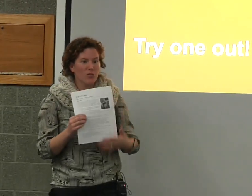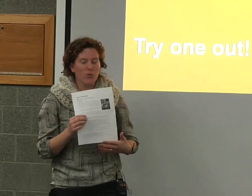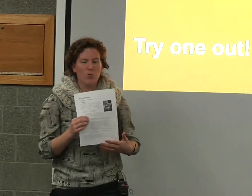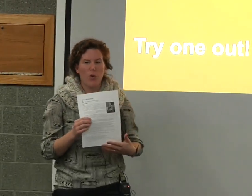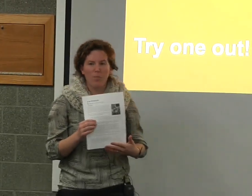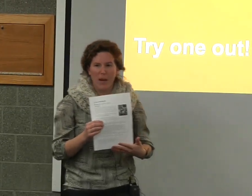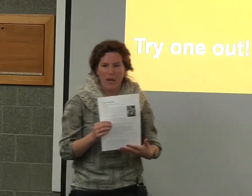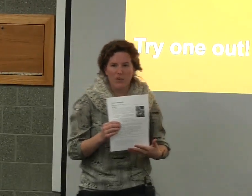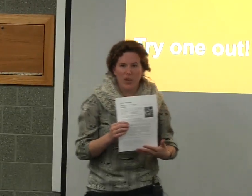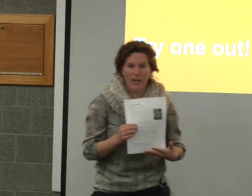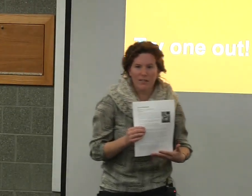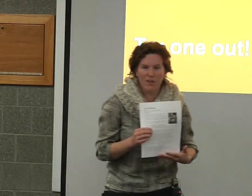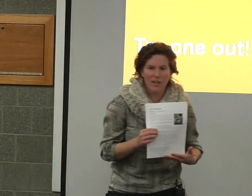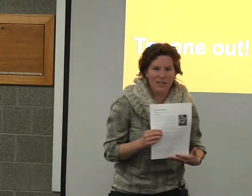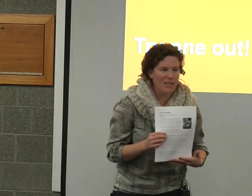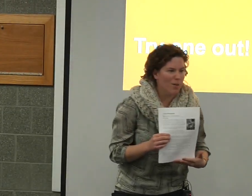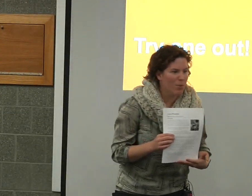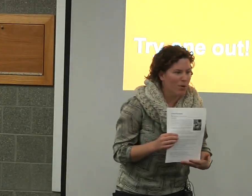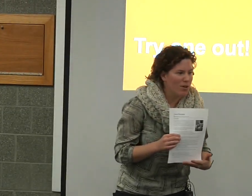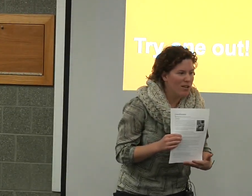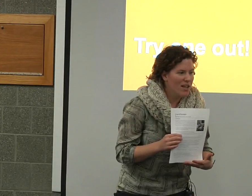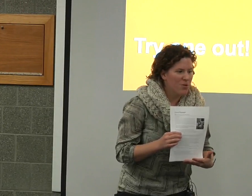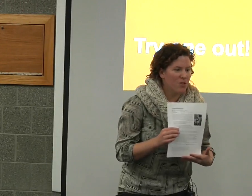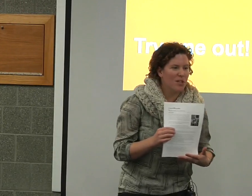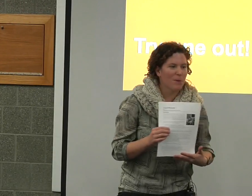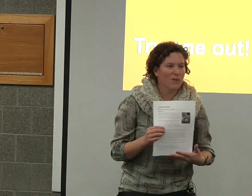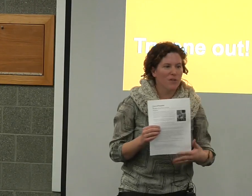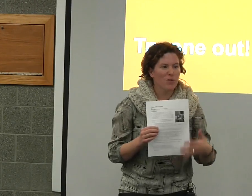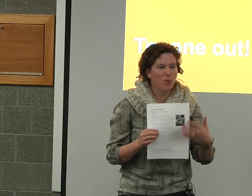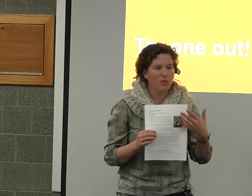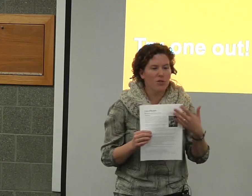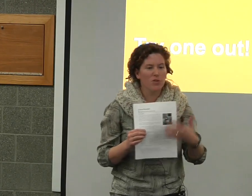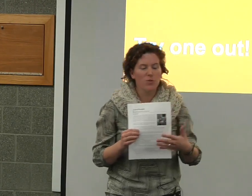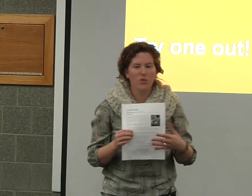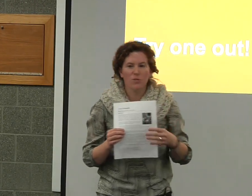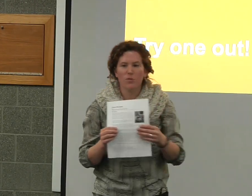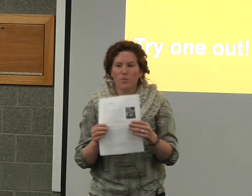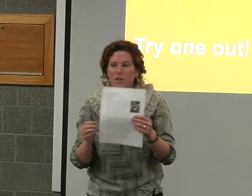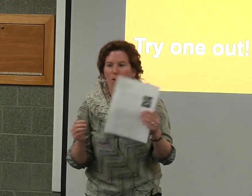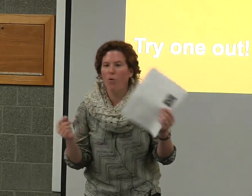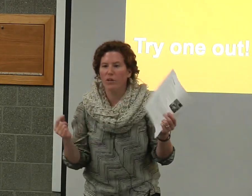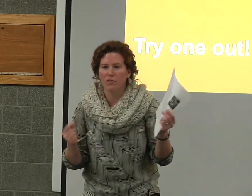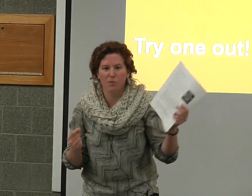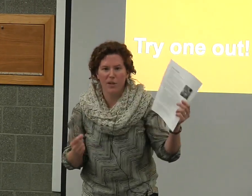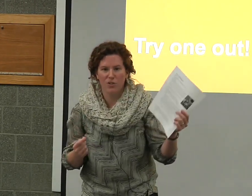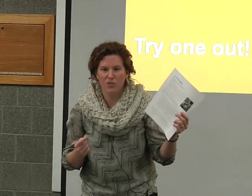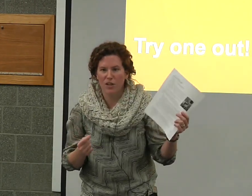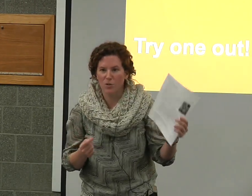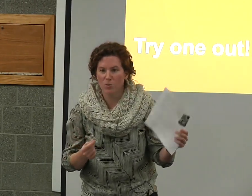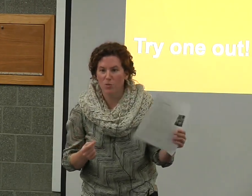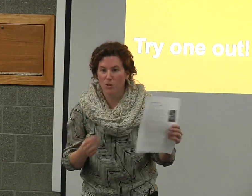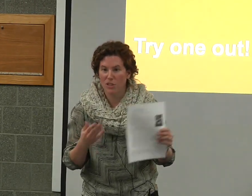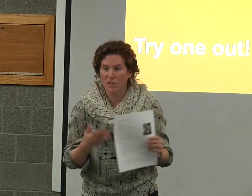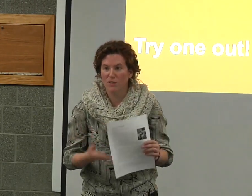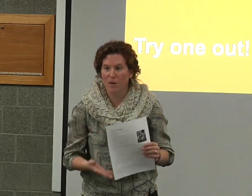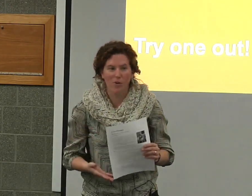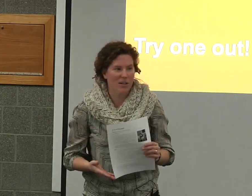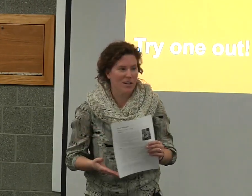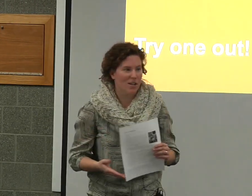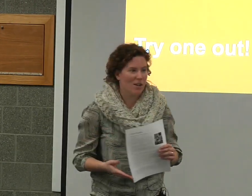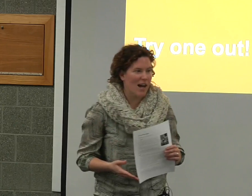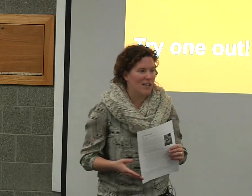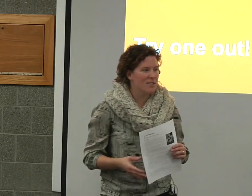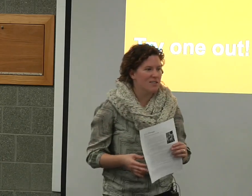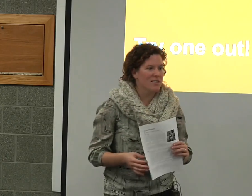out. So read through the one-page case study example. So think about that if you were the student, this would be the only information that you